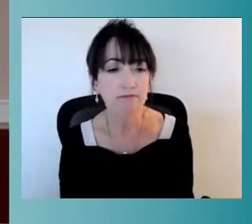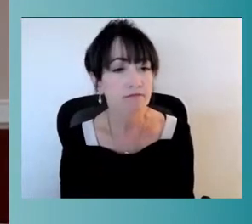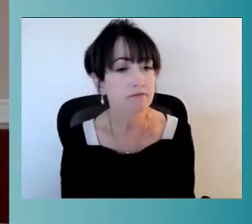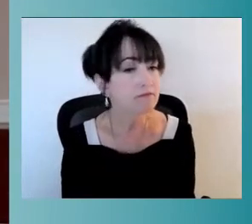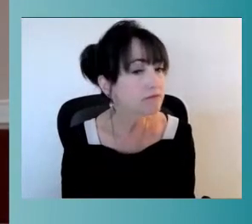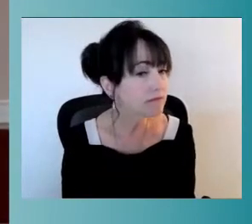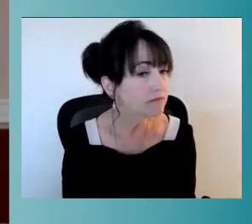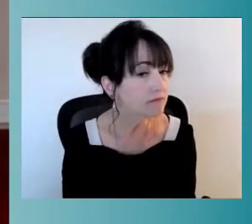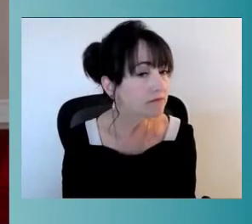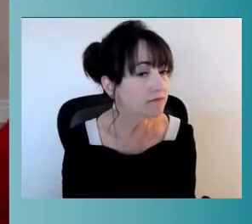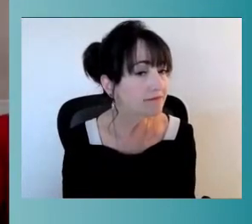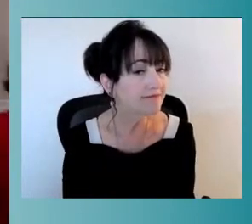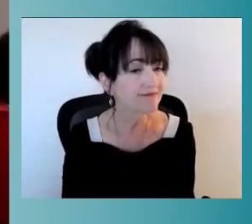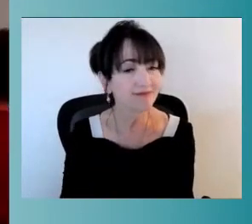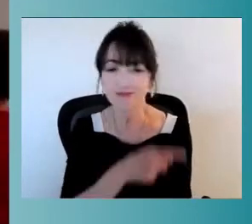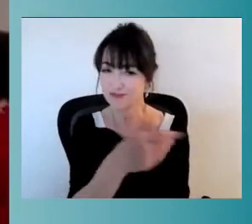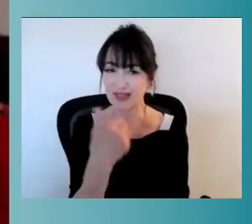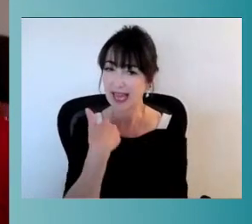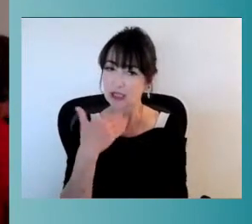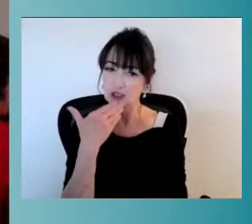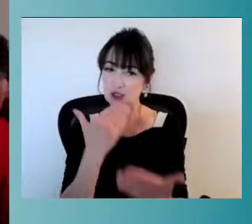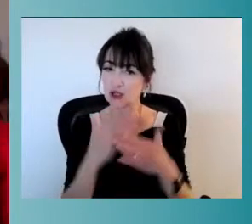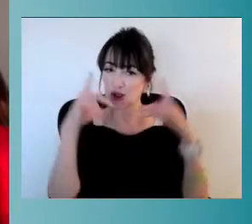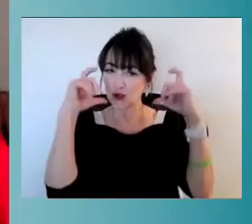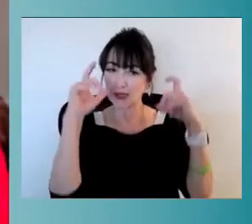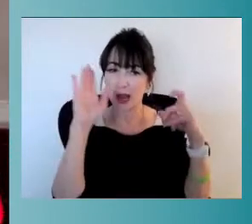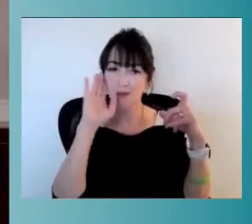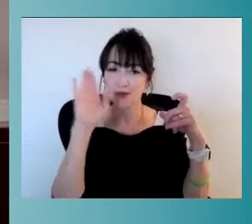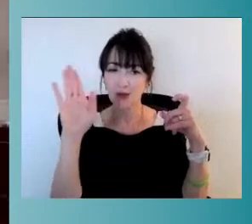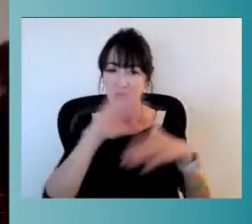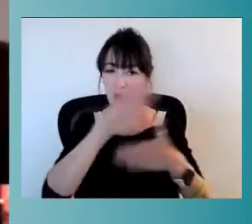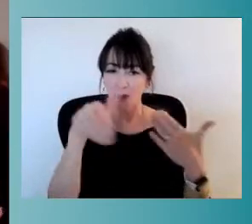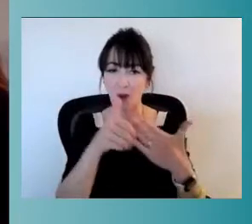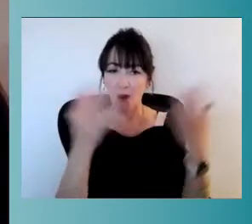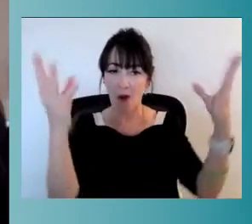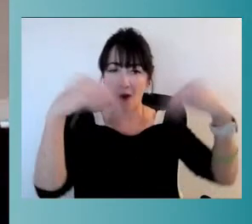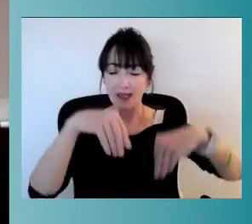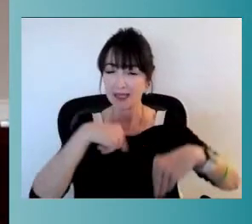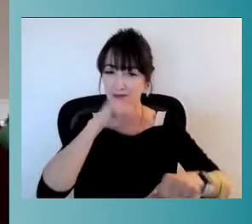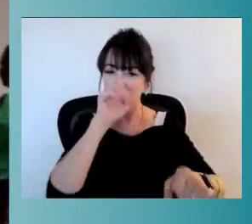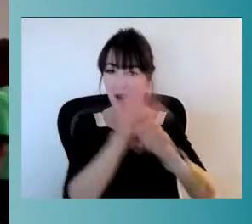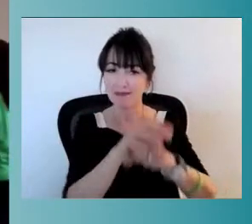She's got a good camera. She'll get everybody in. I promise.